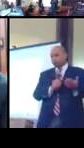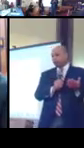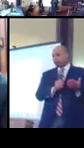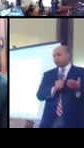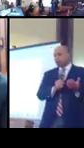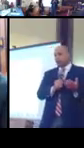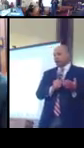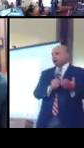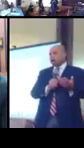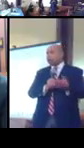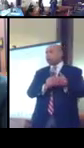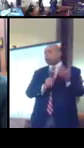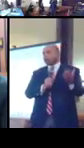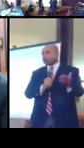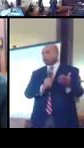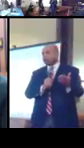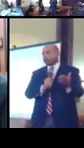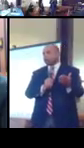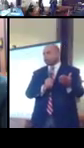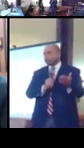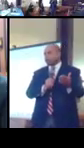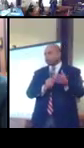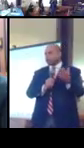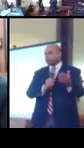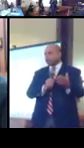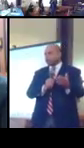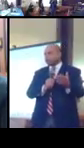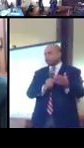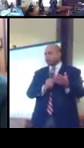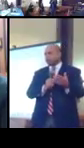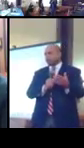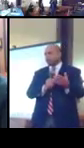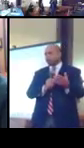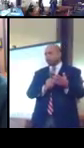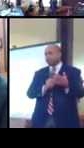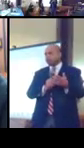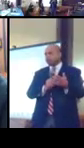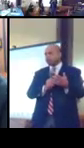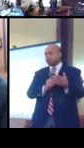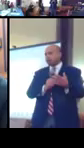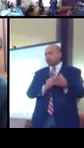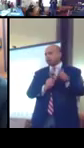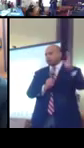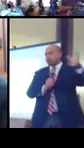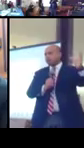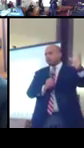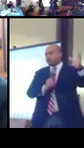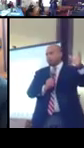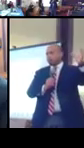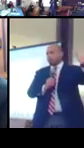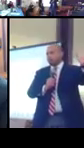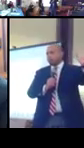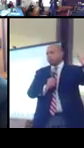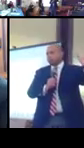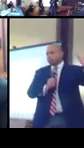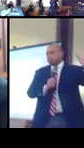planning piece throughout, and also giving some updates about CDA. So we thought that was helpful, but right now there's a need from